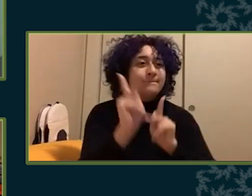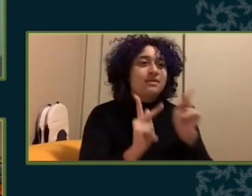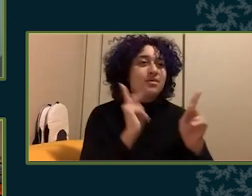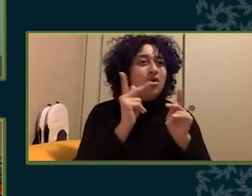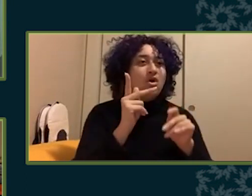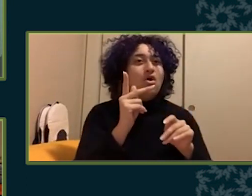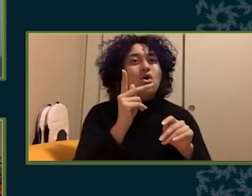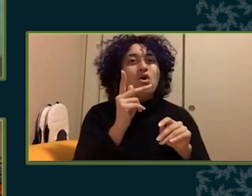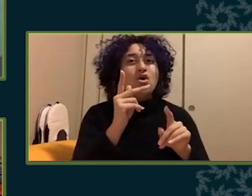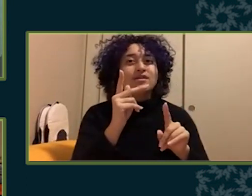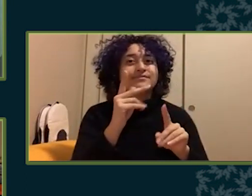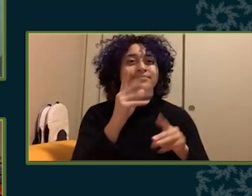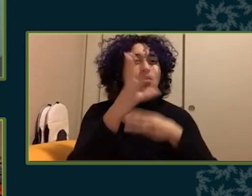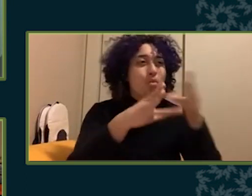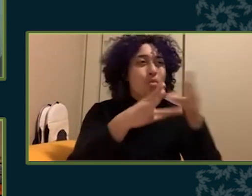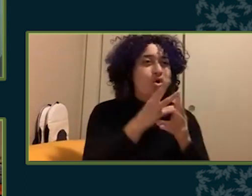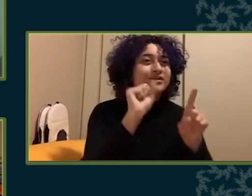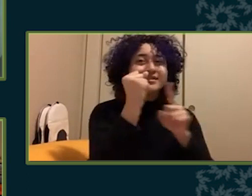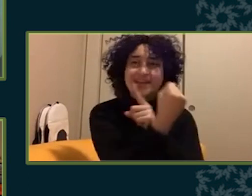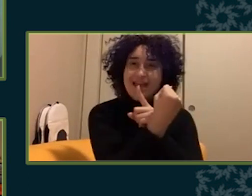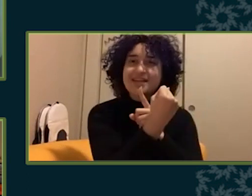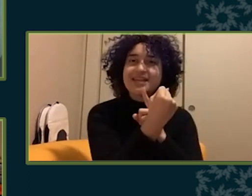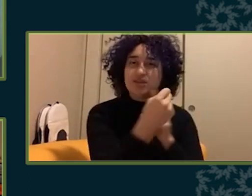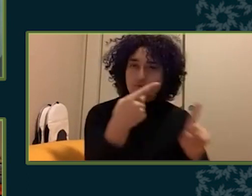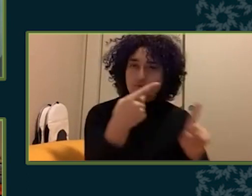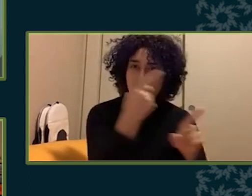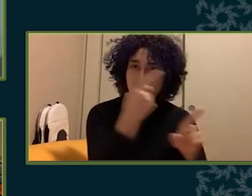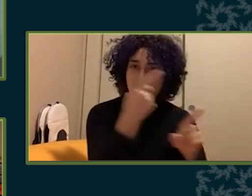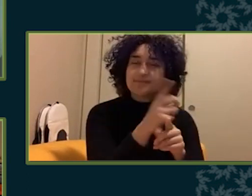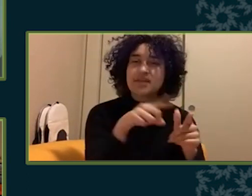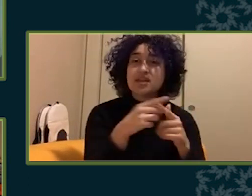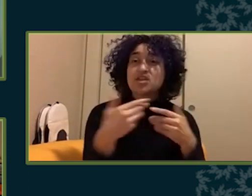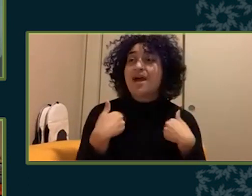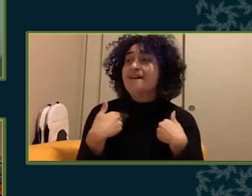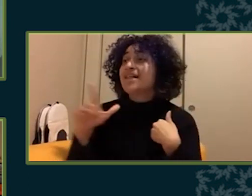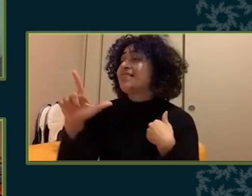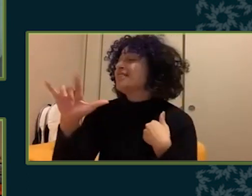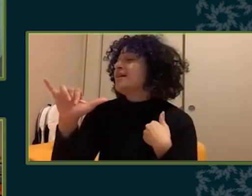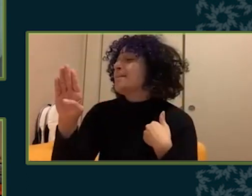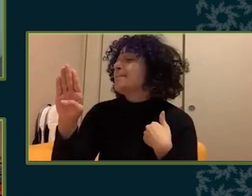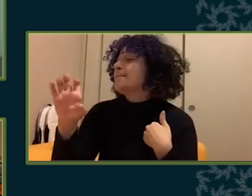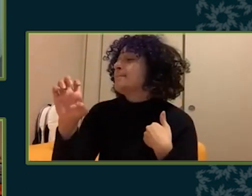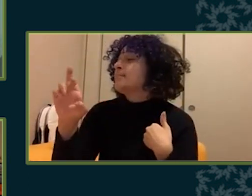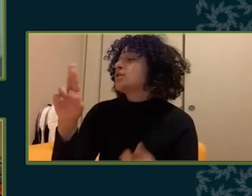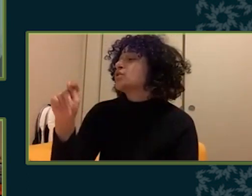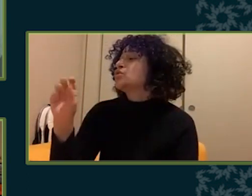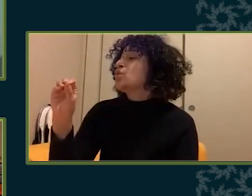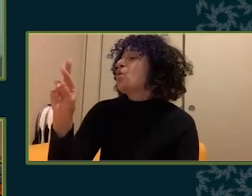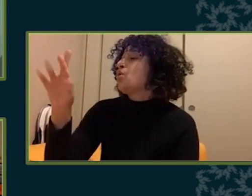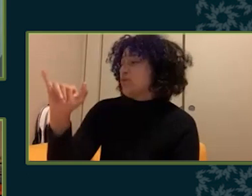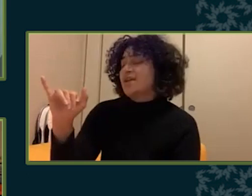environment or the world or society, right? Then there are liberatory uses of power. And liberatory uses of